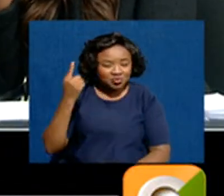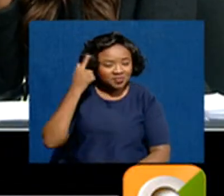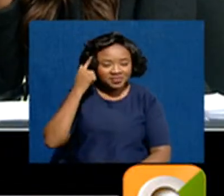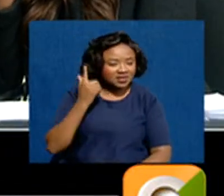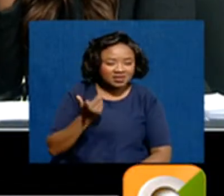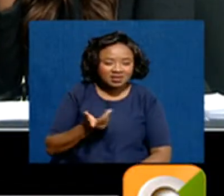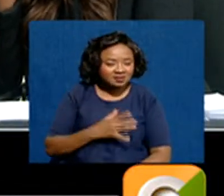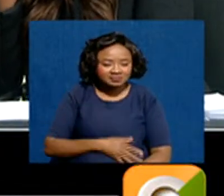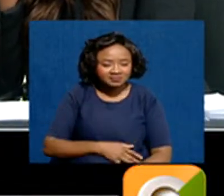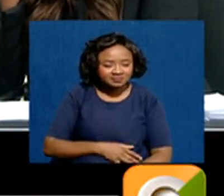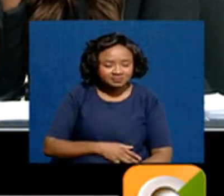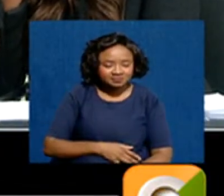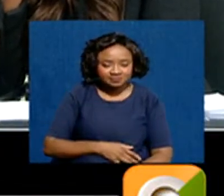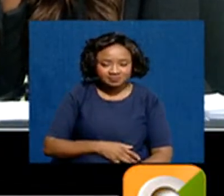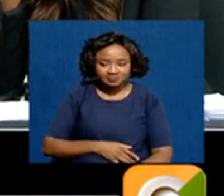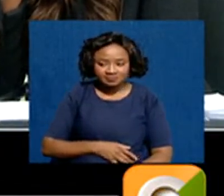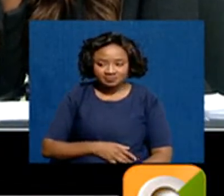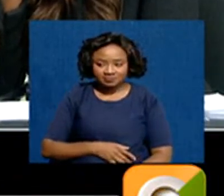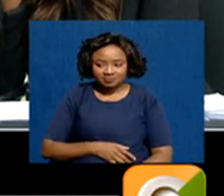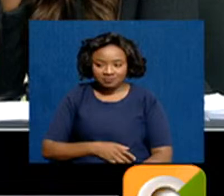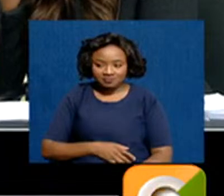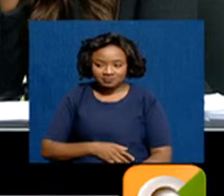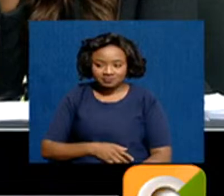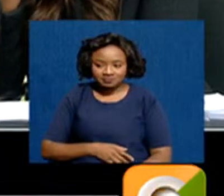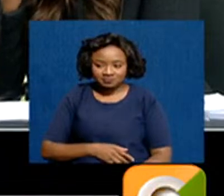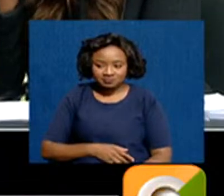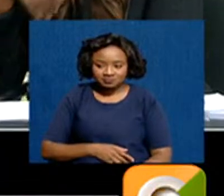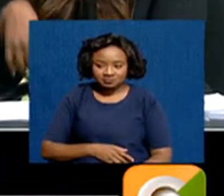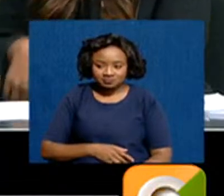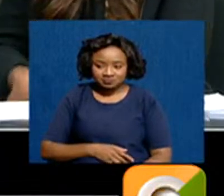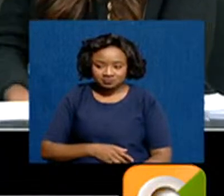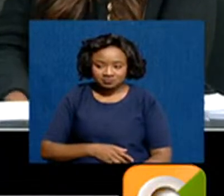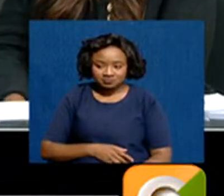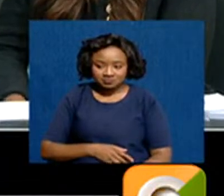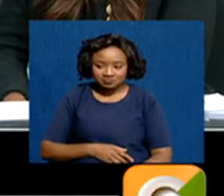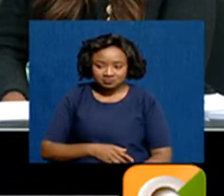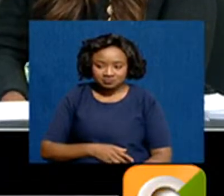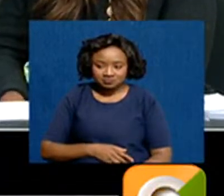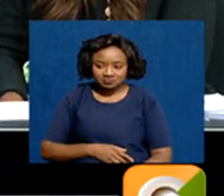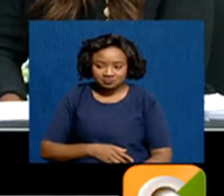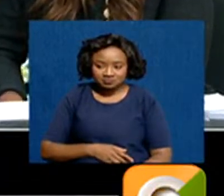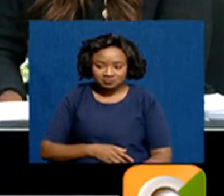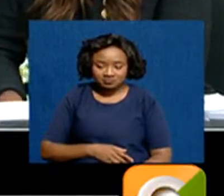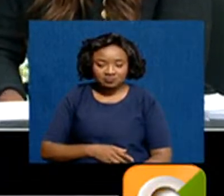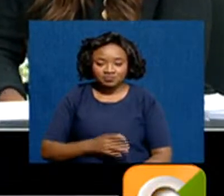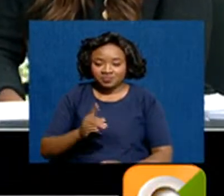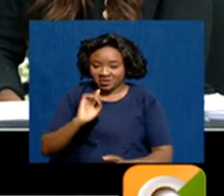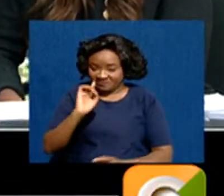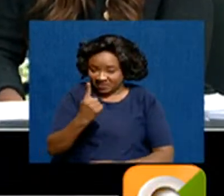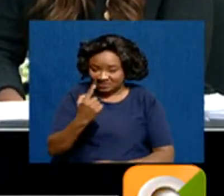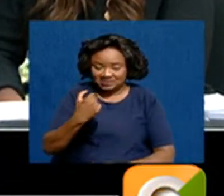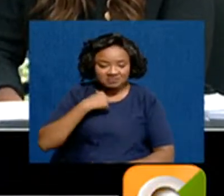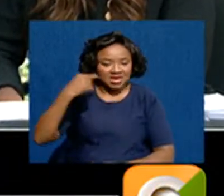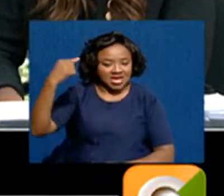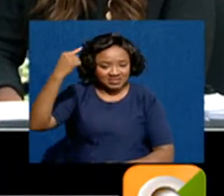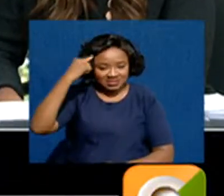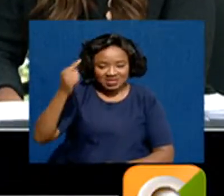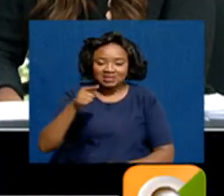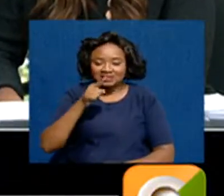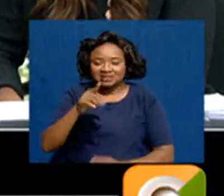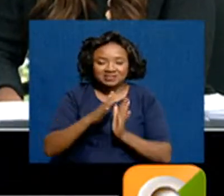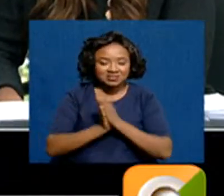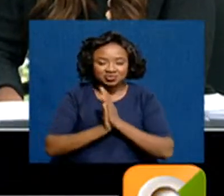of acceptability? I don't think that. First of all, I think the reporting is hyperbolic. Okay. Yeah, that for sure,